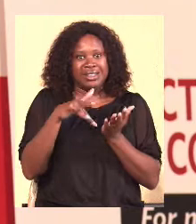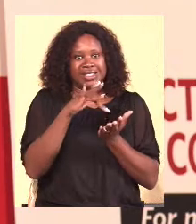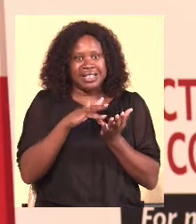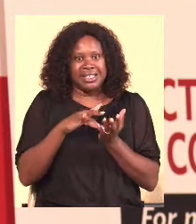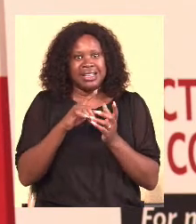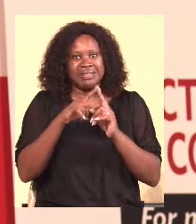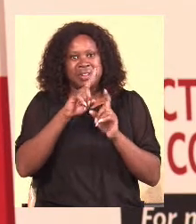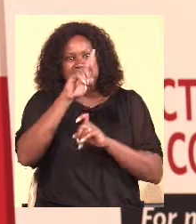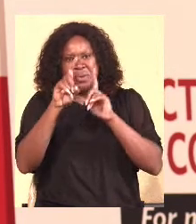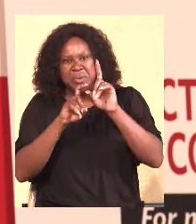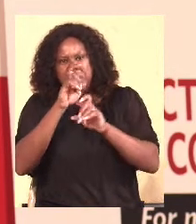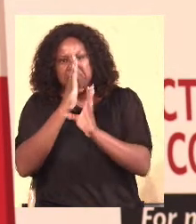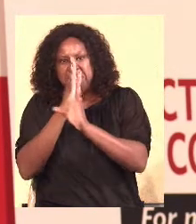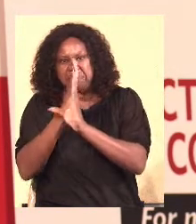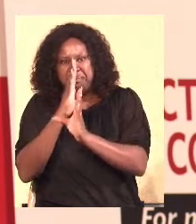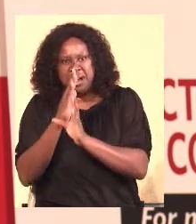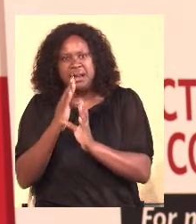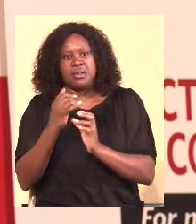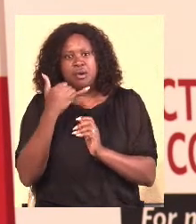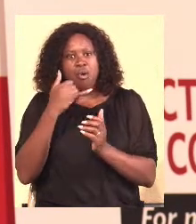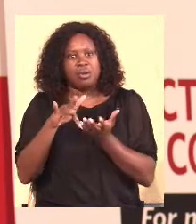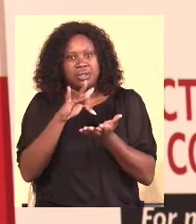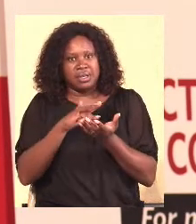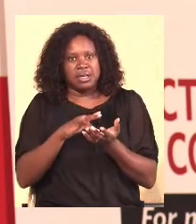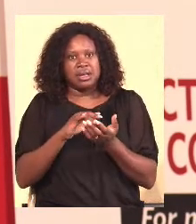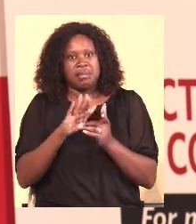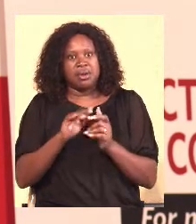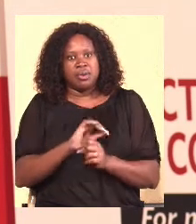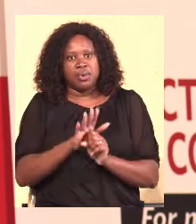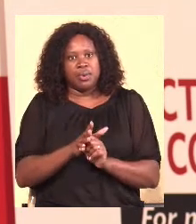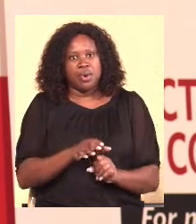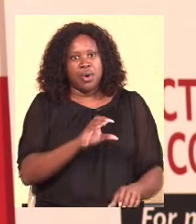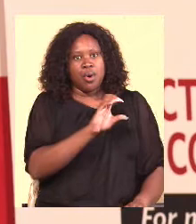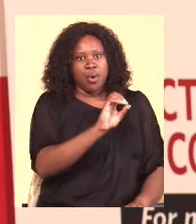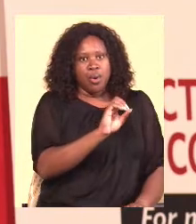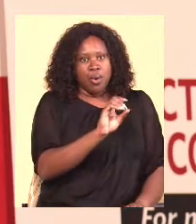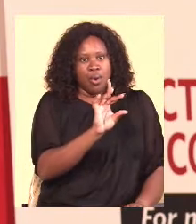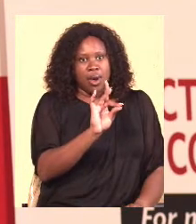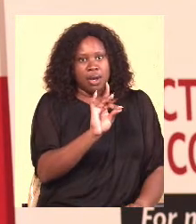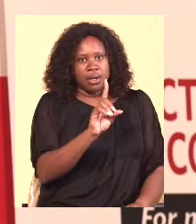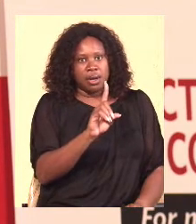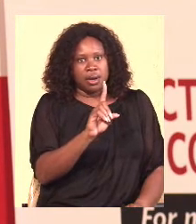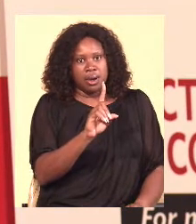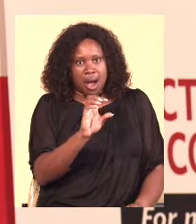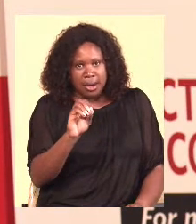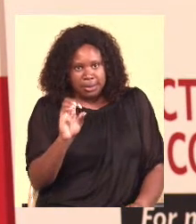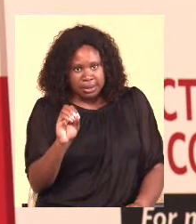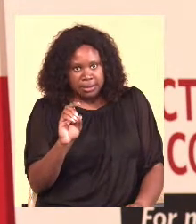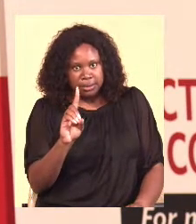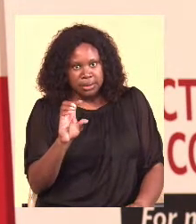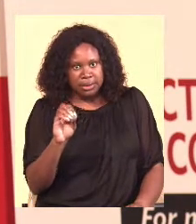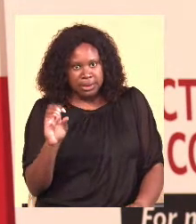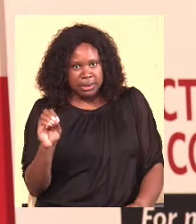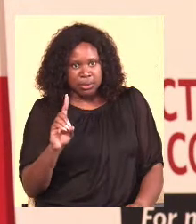your queries and questions COVID-19 related. That is the number 0800 100 100, as well as